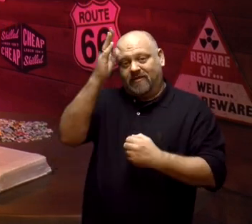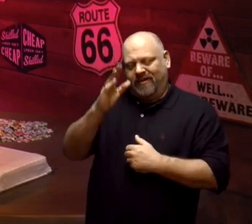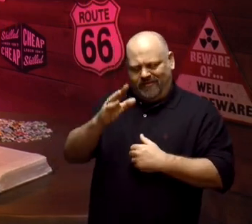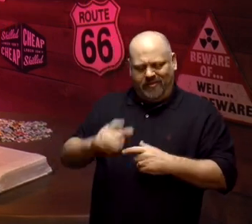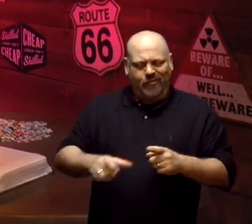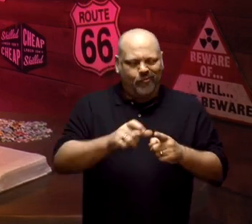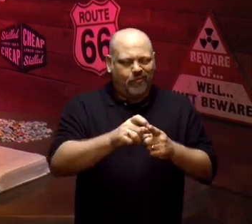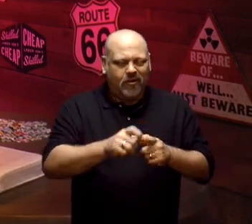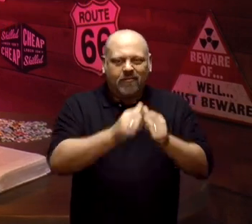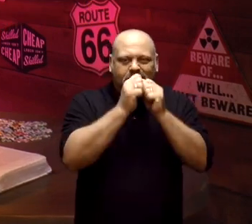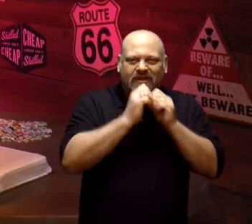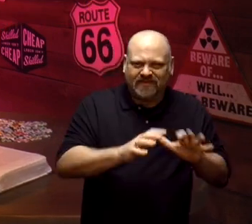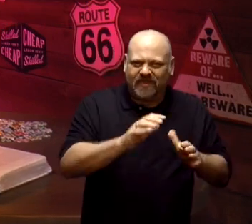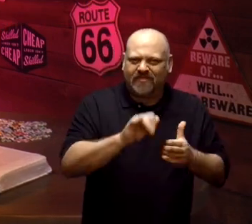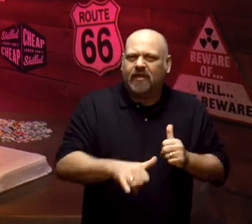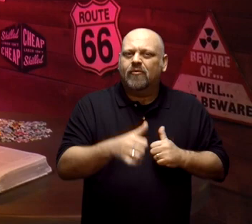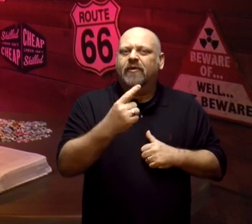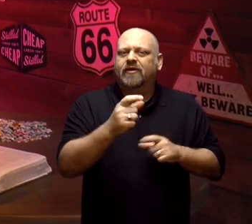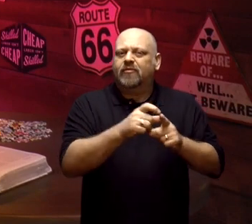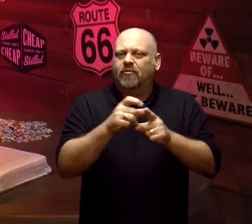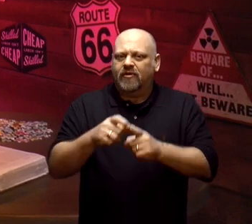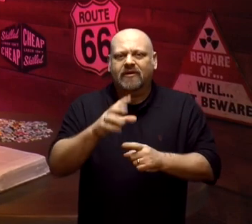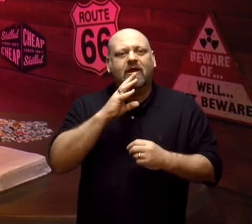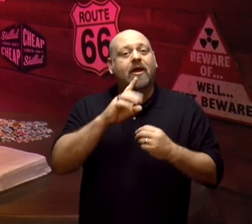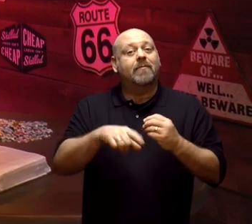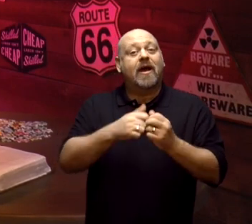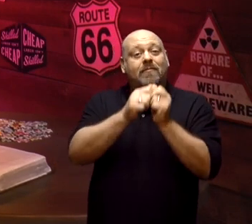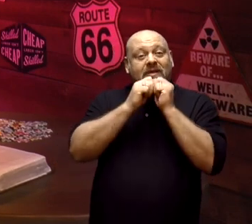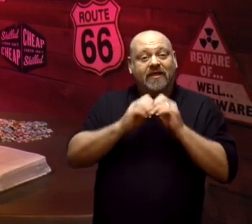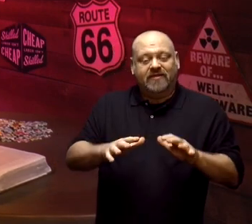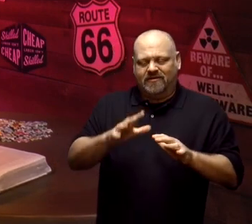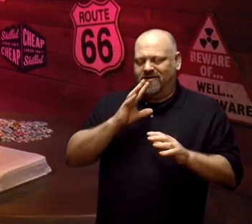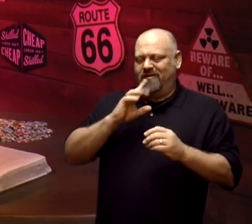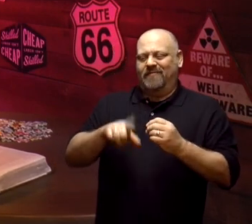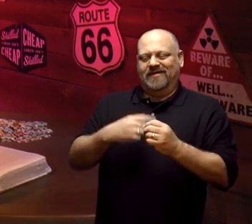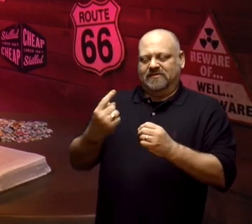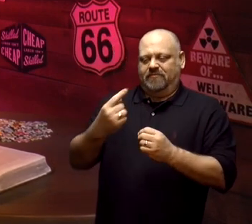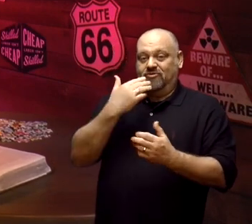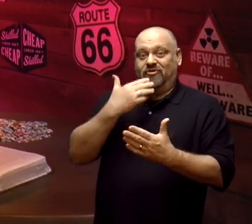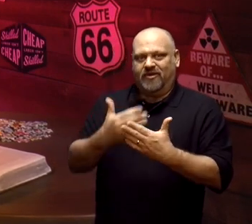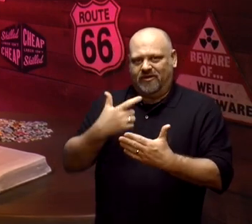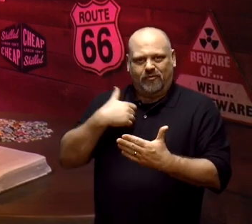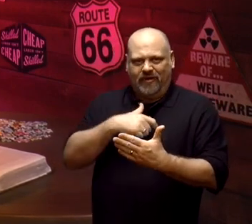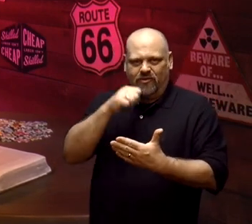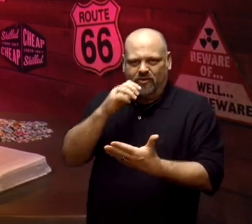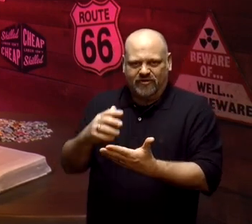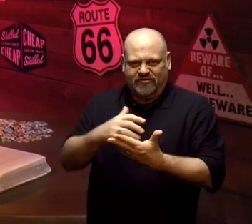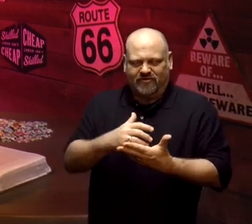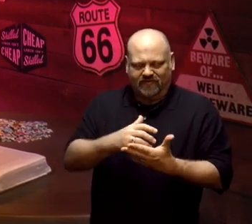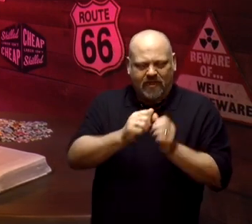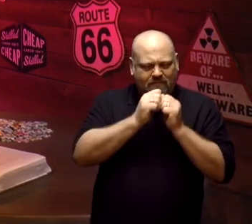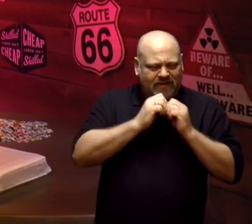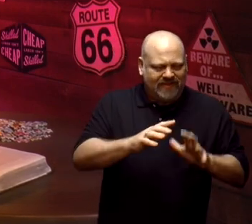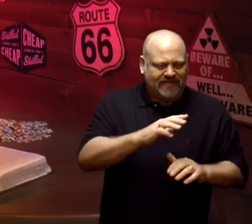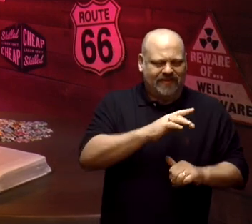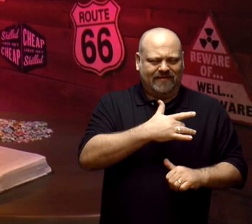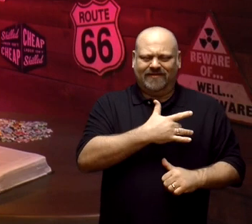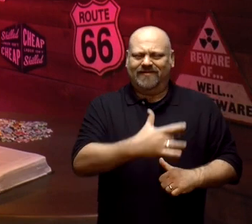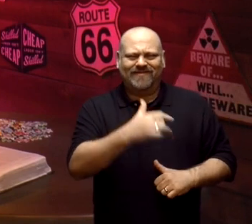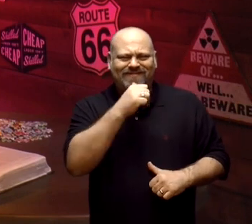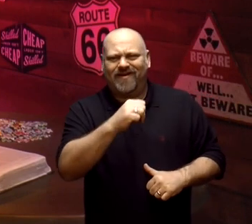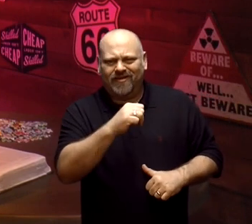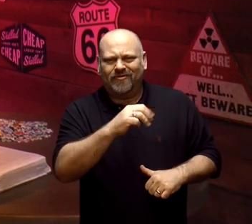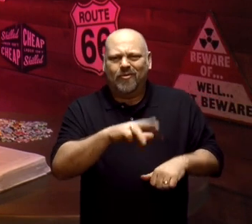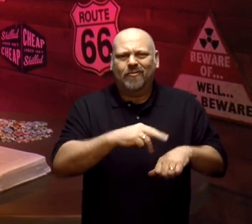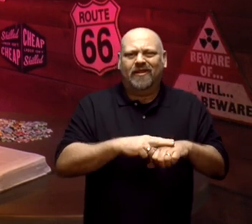speak of blessings, we're talking about something good that we don't deserve. A blessing isn't generally an accomplishment, an award, or